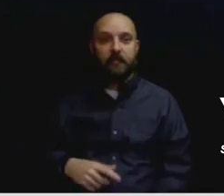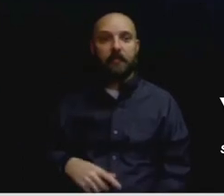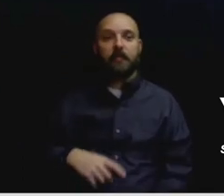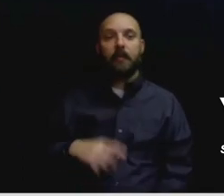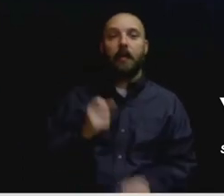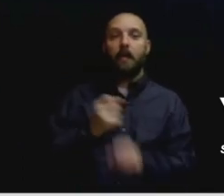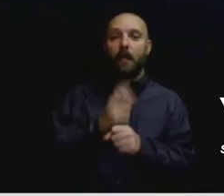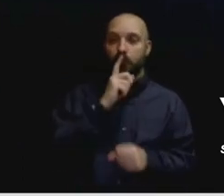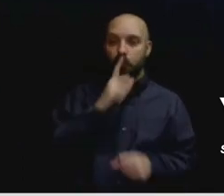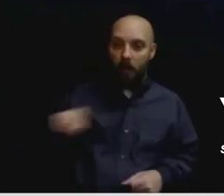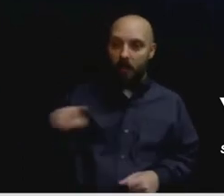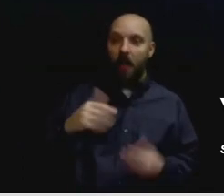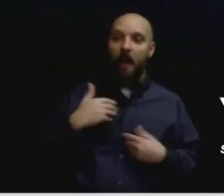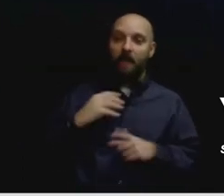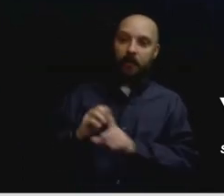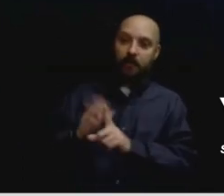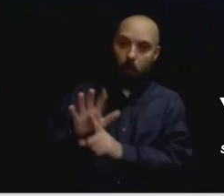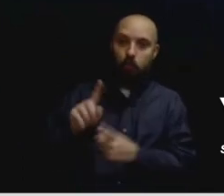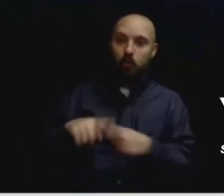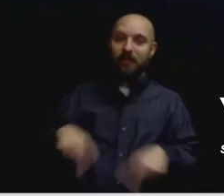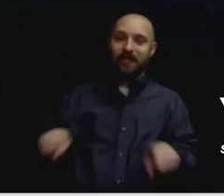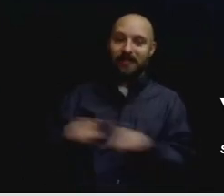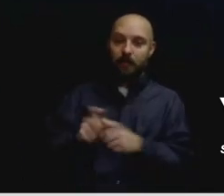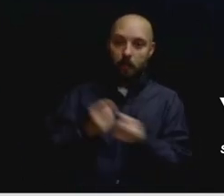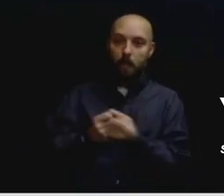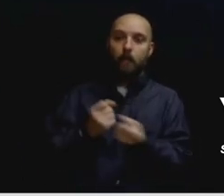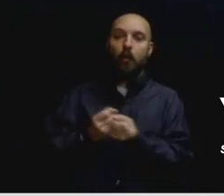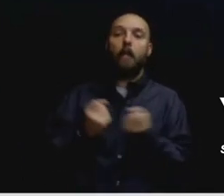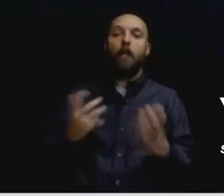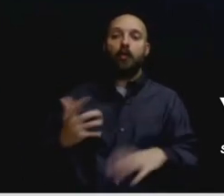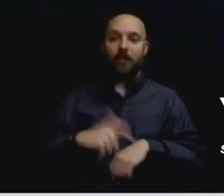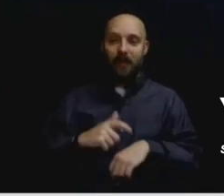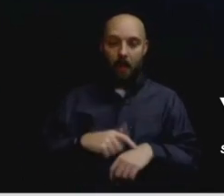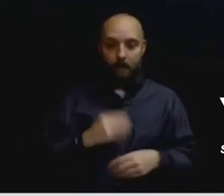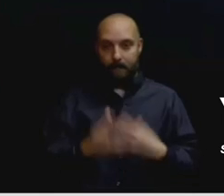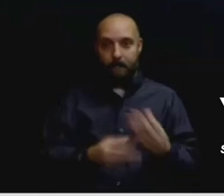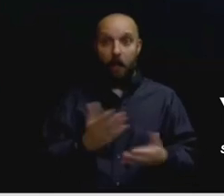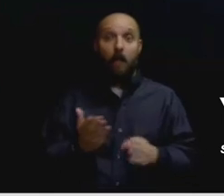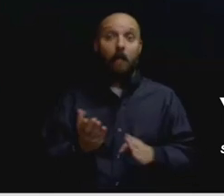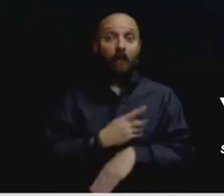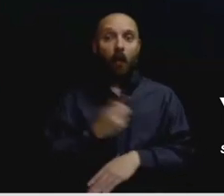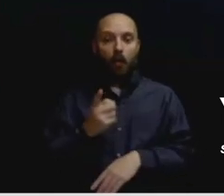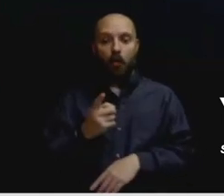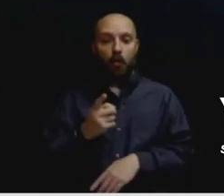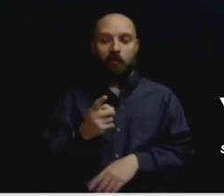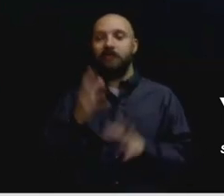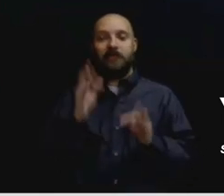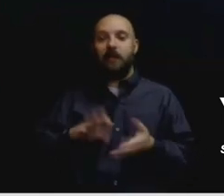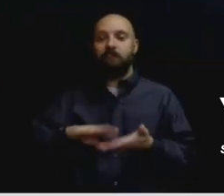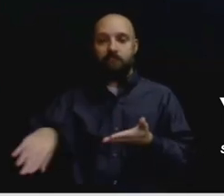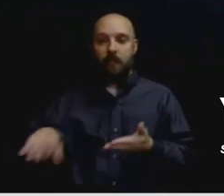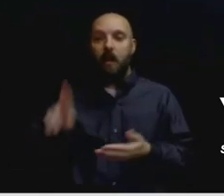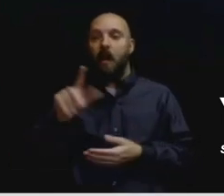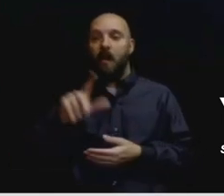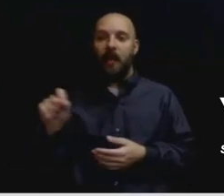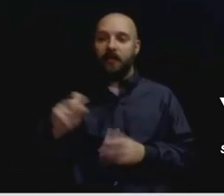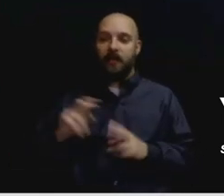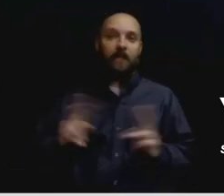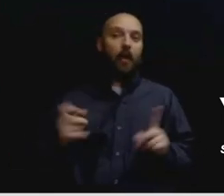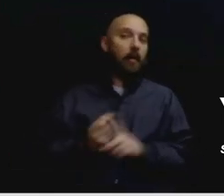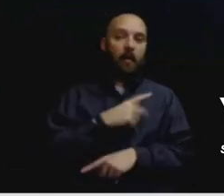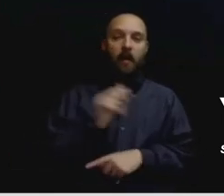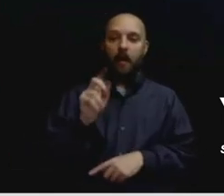have exposure to the same supports multiple times before you rule it out completely, unless it's super aversive. For